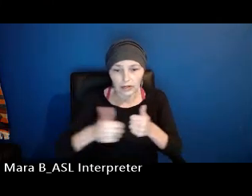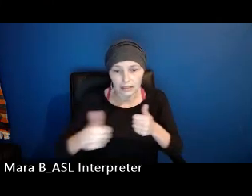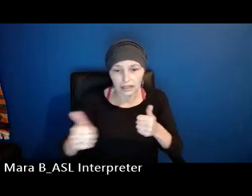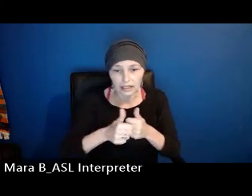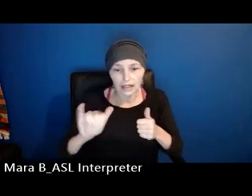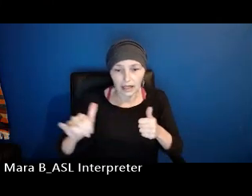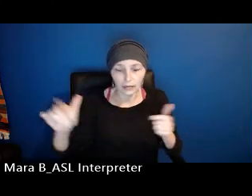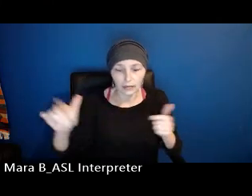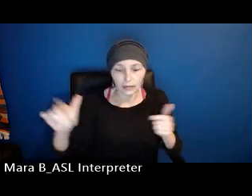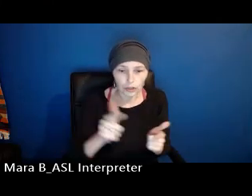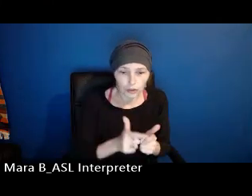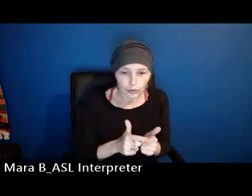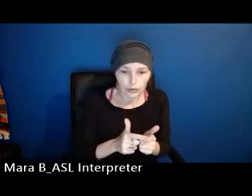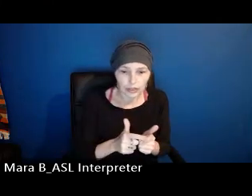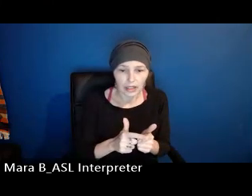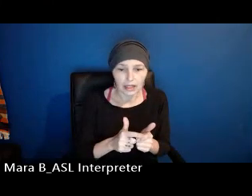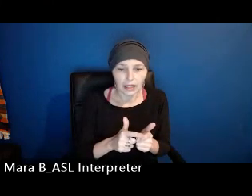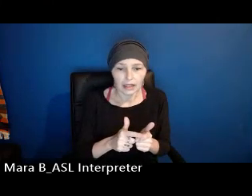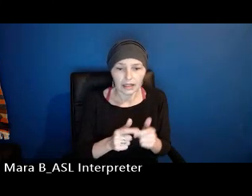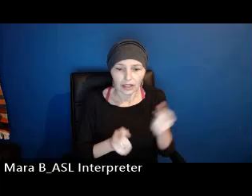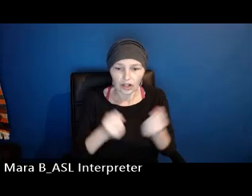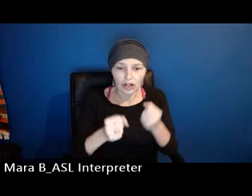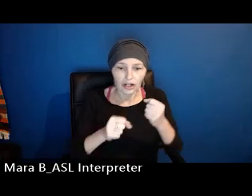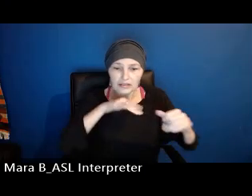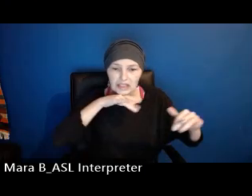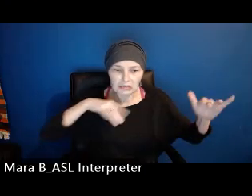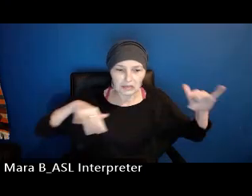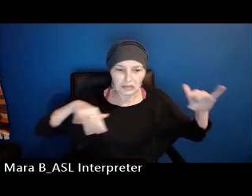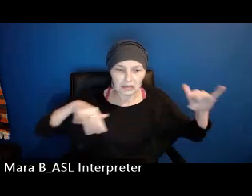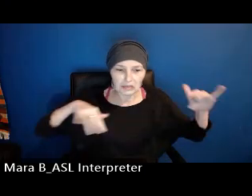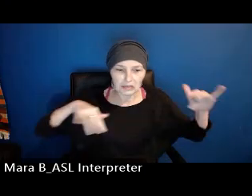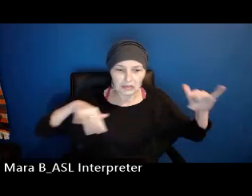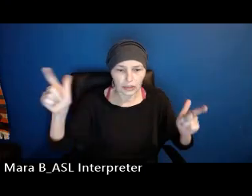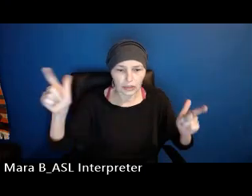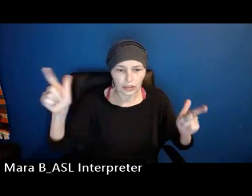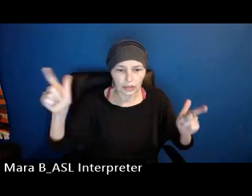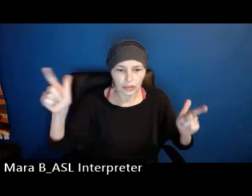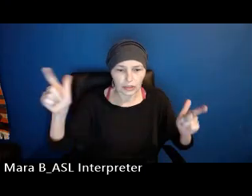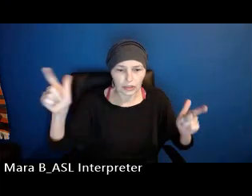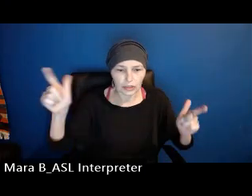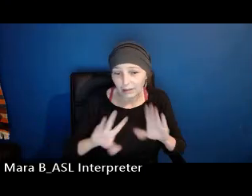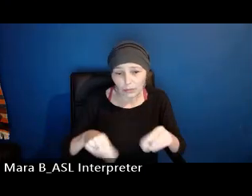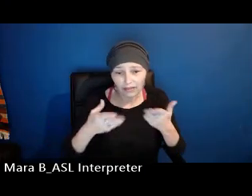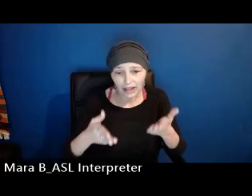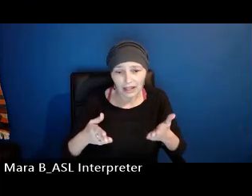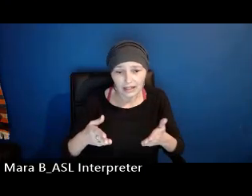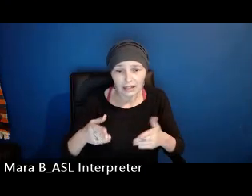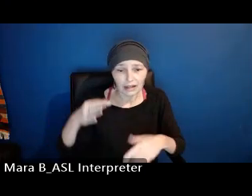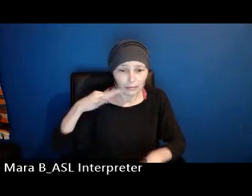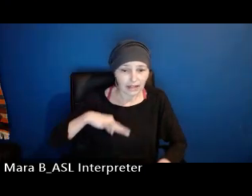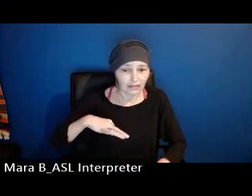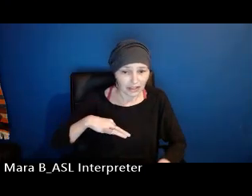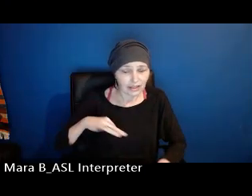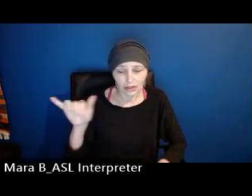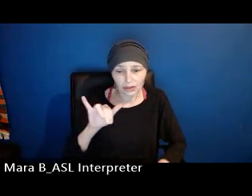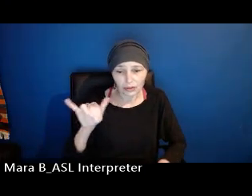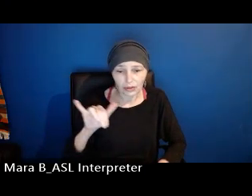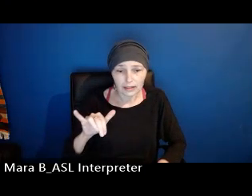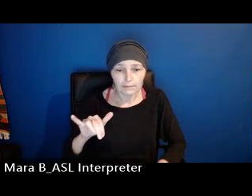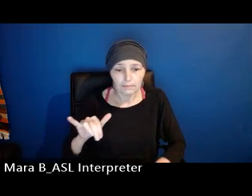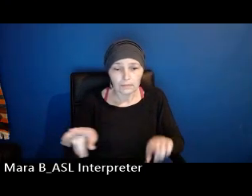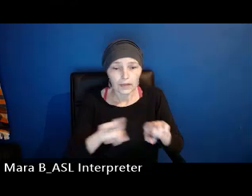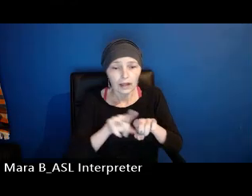emissions, lower transportation costs for residents, and provide environmental benefits at a larger scale. Additionally, I want to